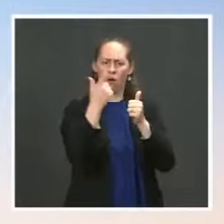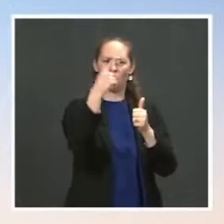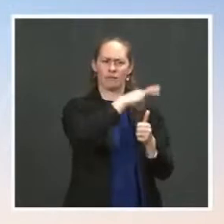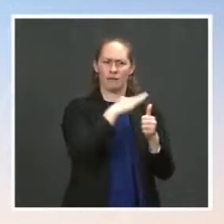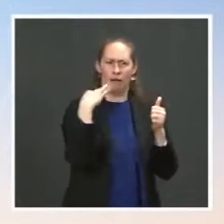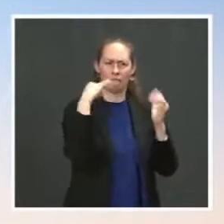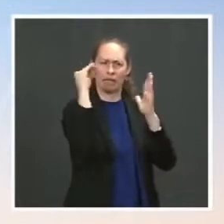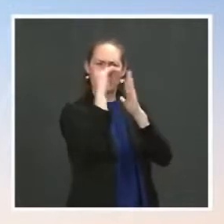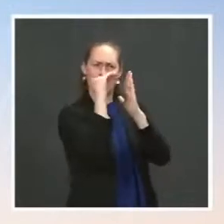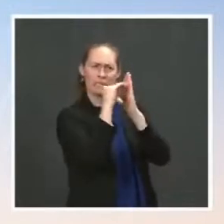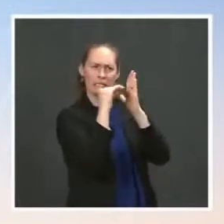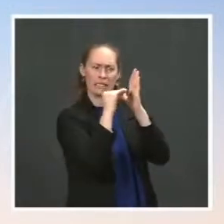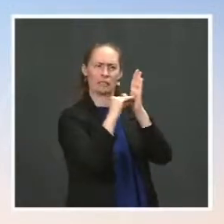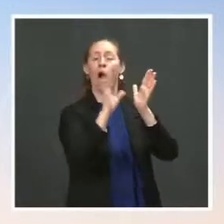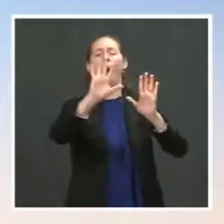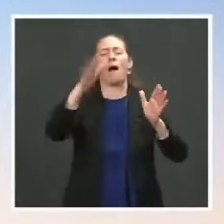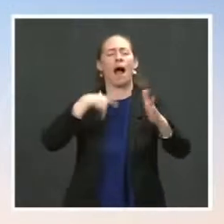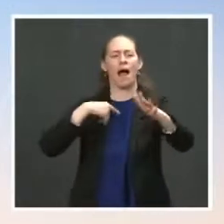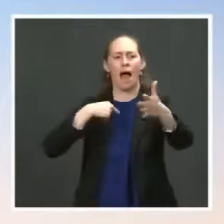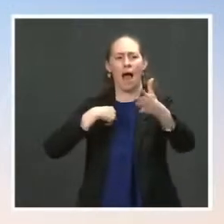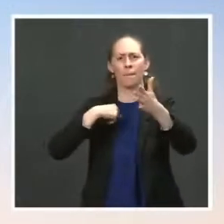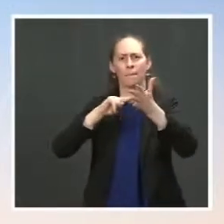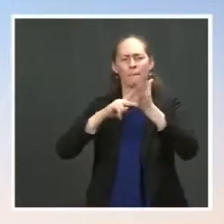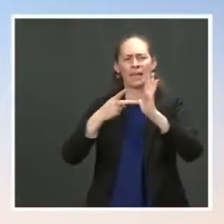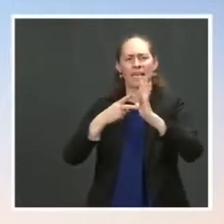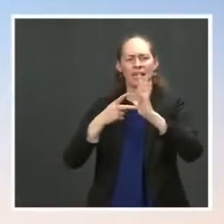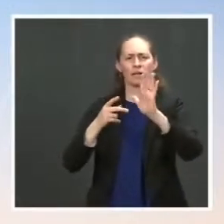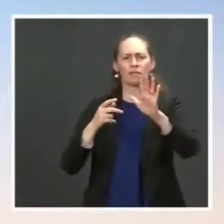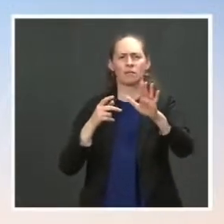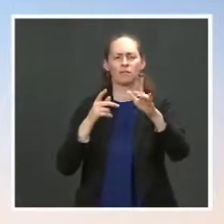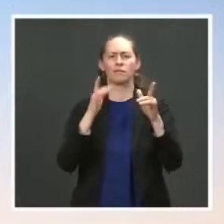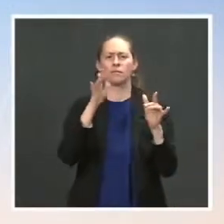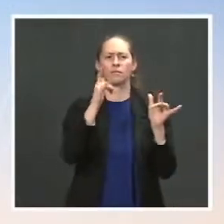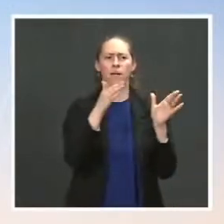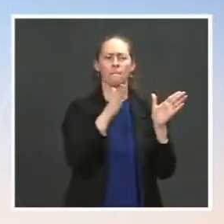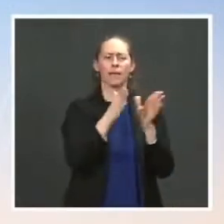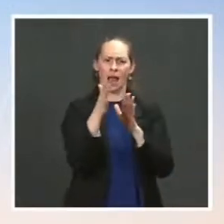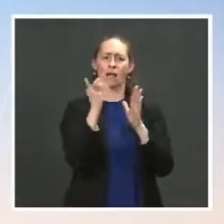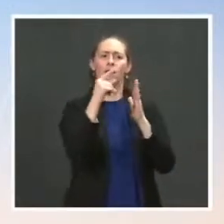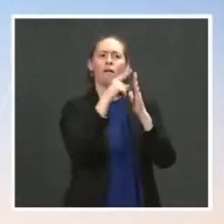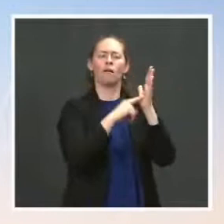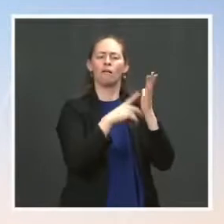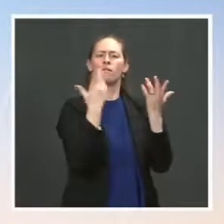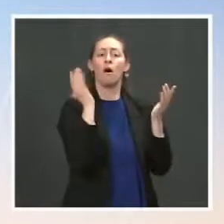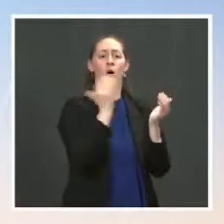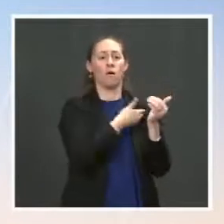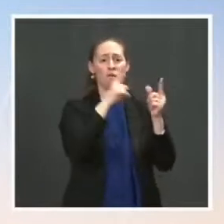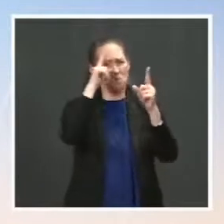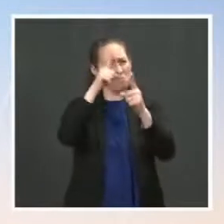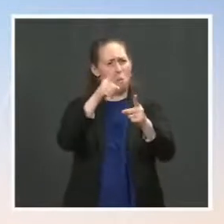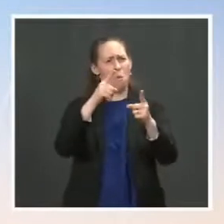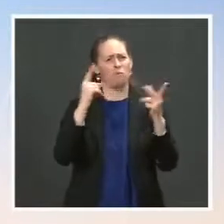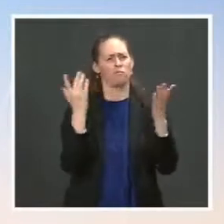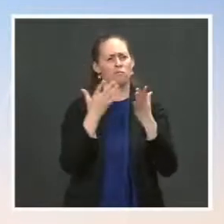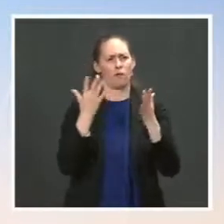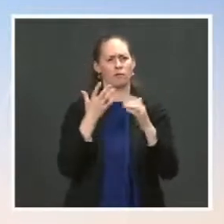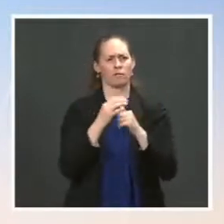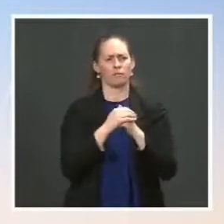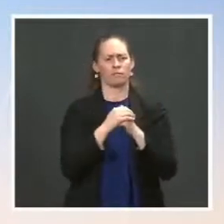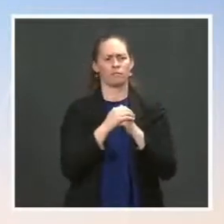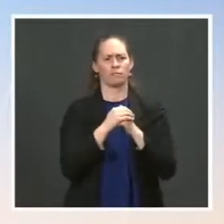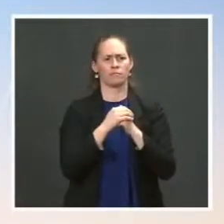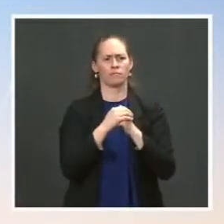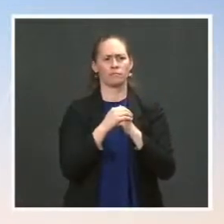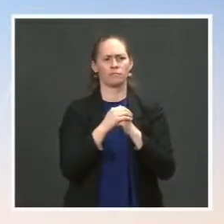2022, budgetary plans. The focus of the plus-up on defense is meant to address a couple